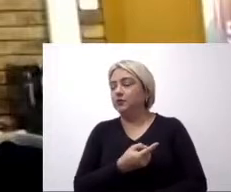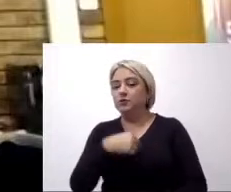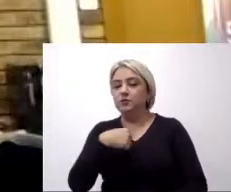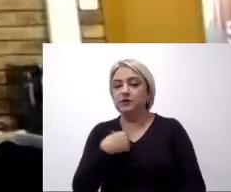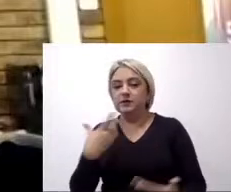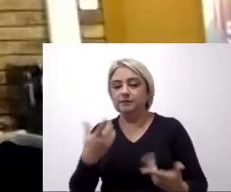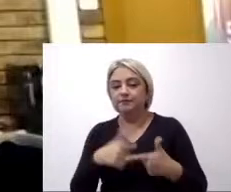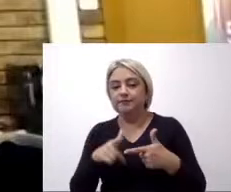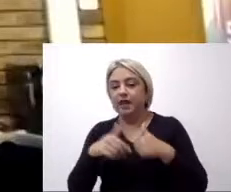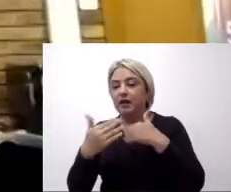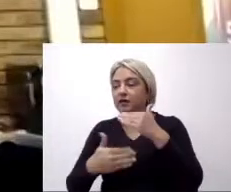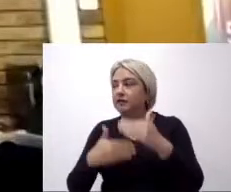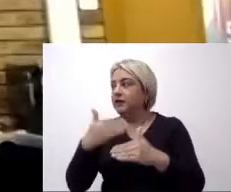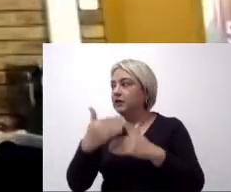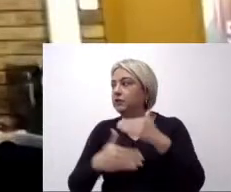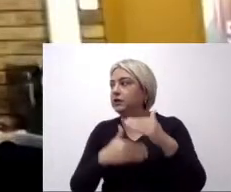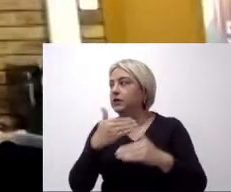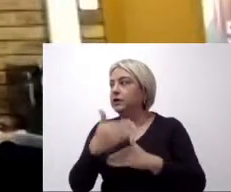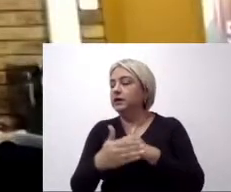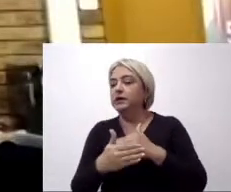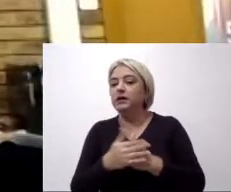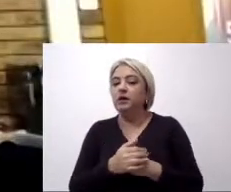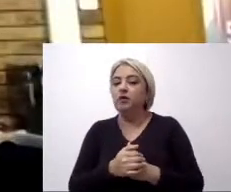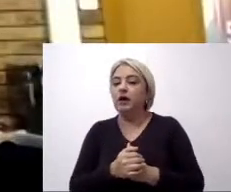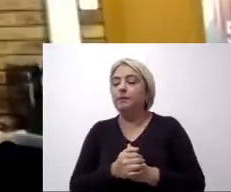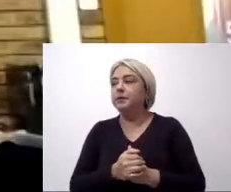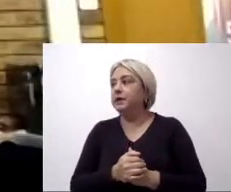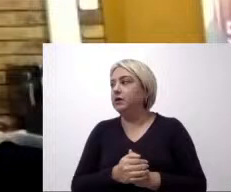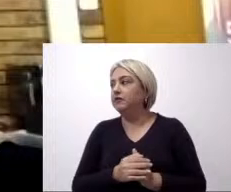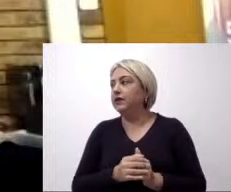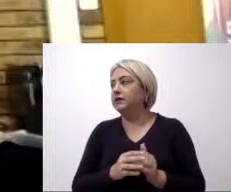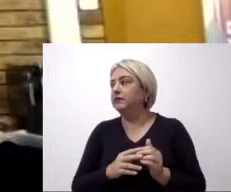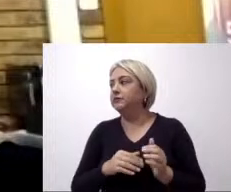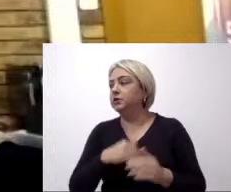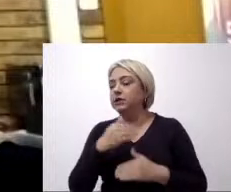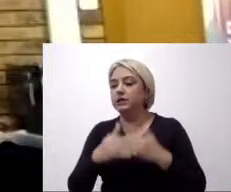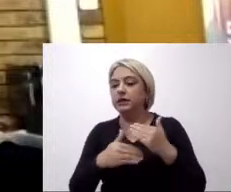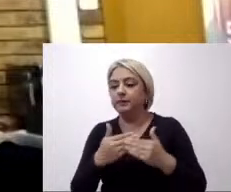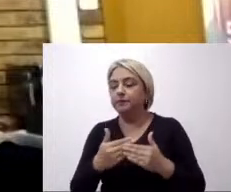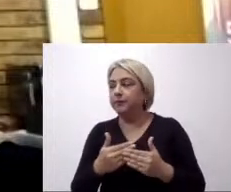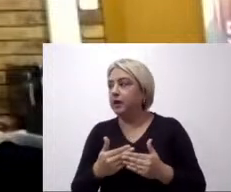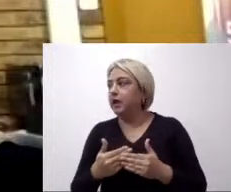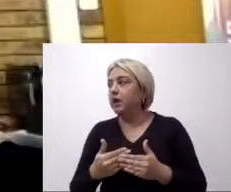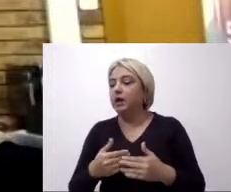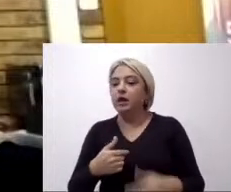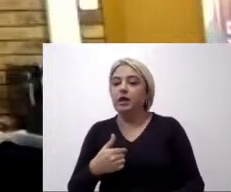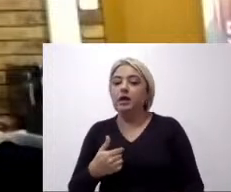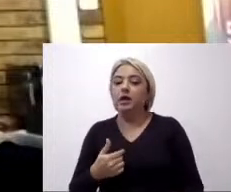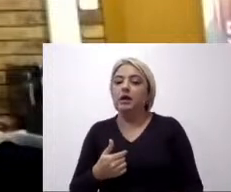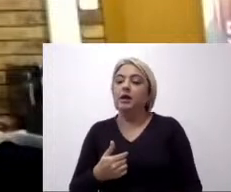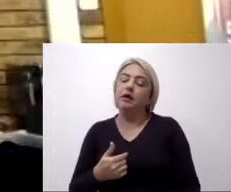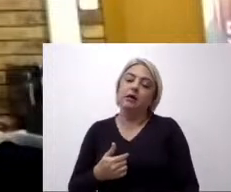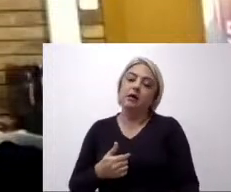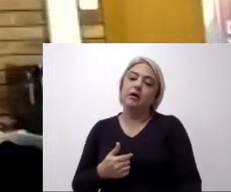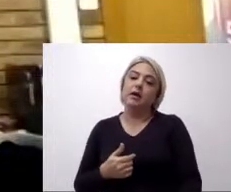to contribute to the problem agenda setting. And it's something really important. At the